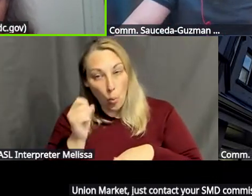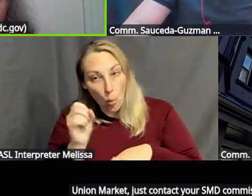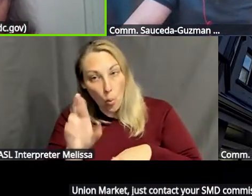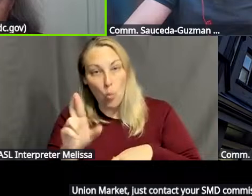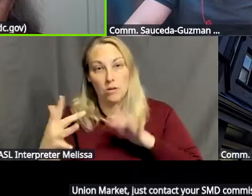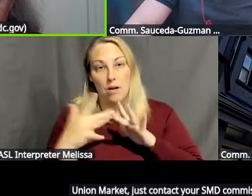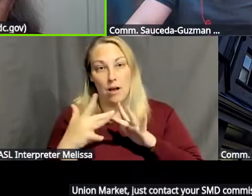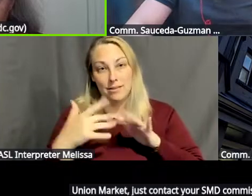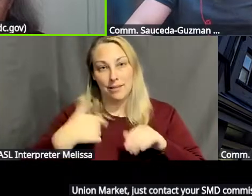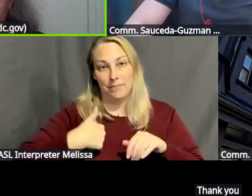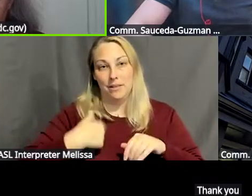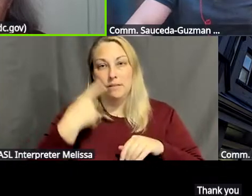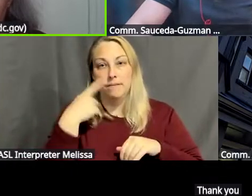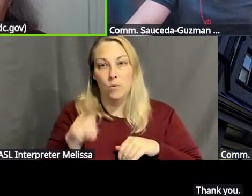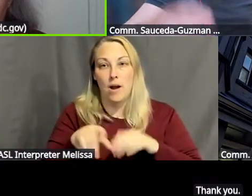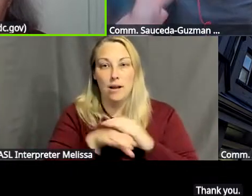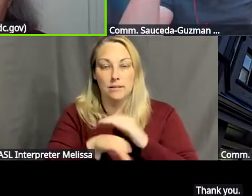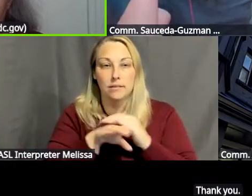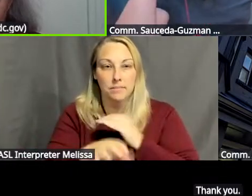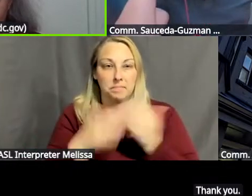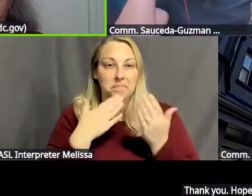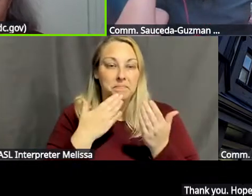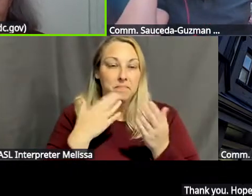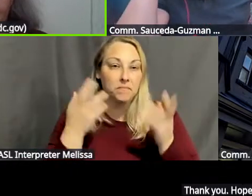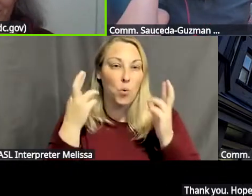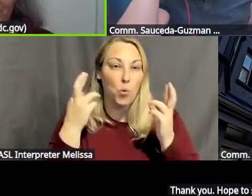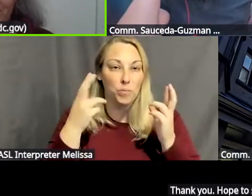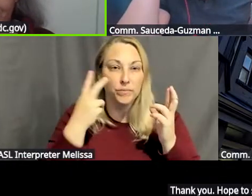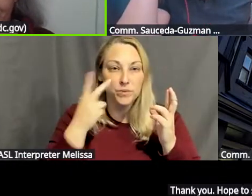you. Hope Thank to you, see you guys.